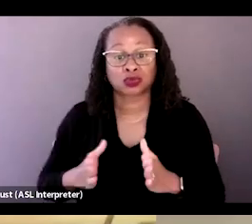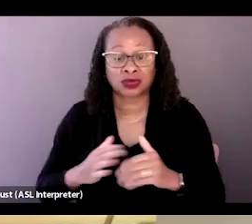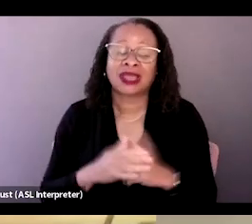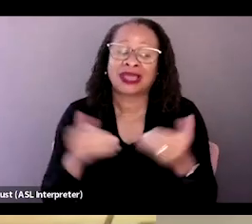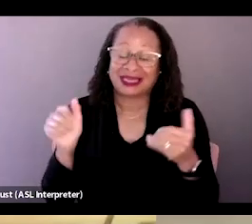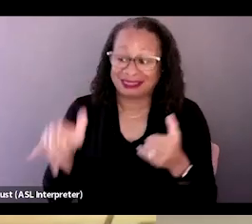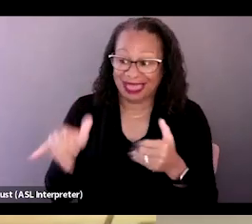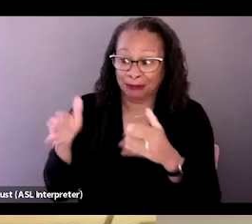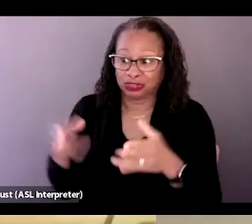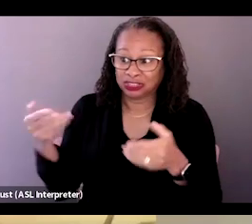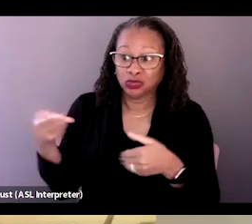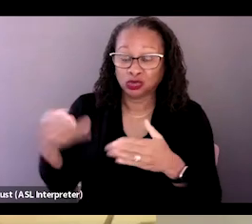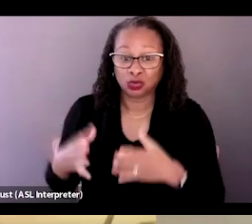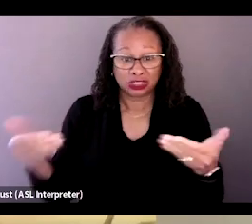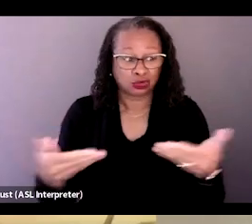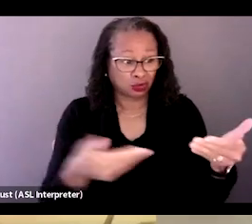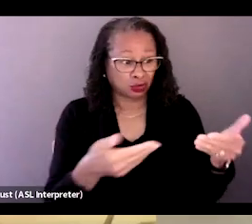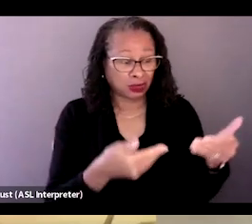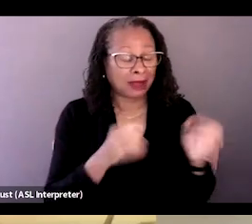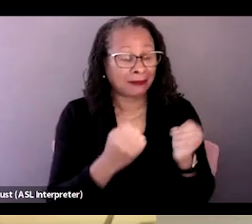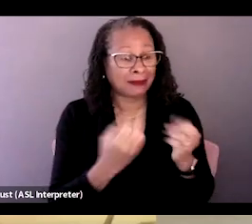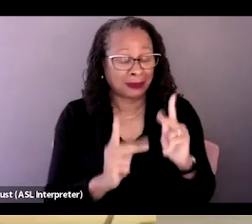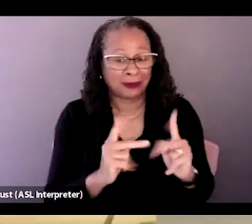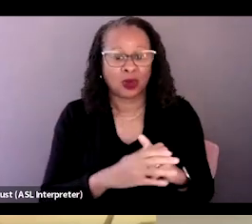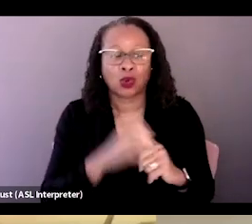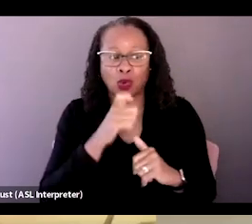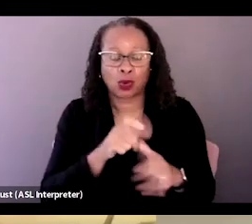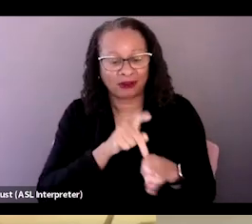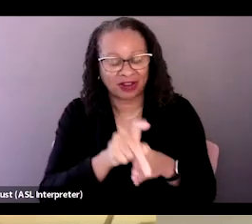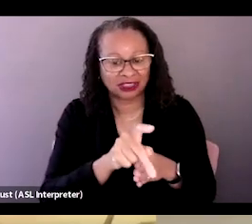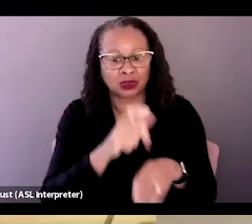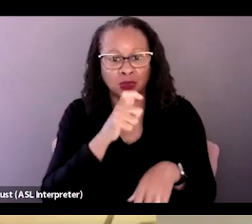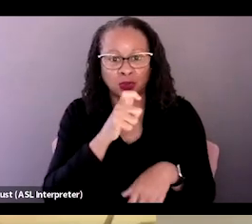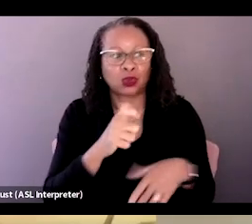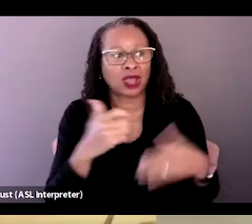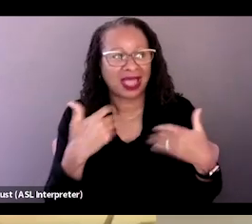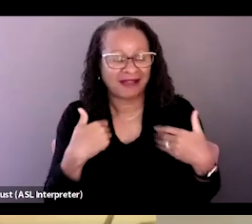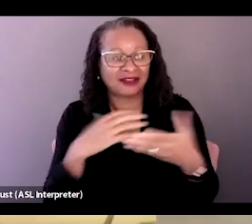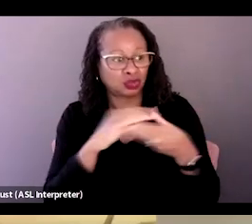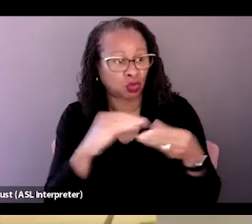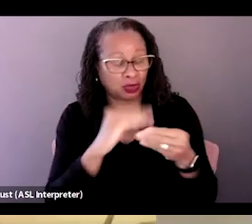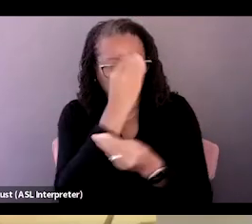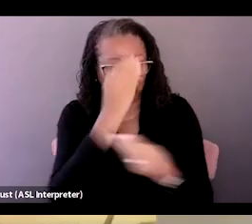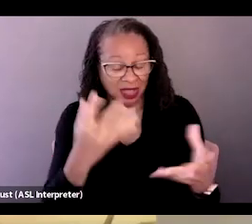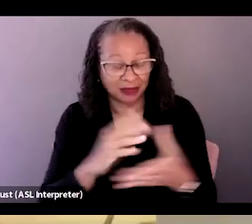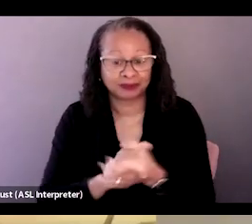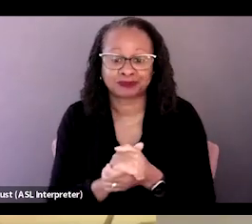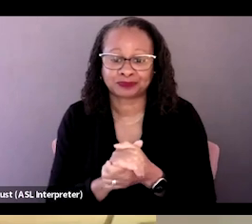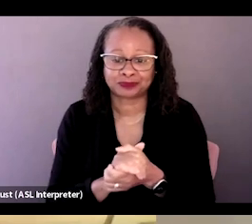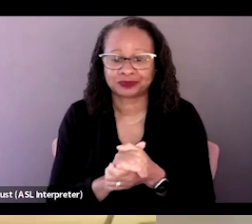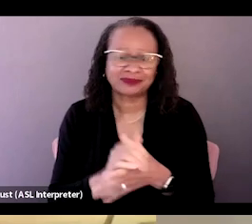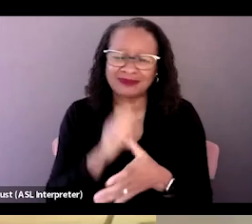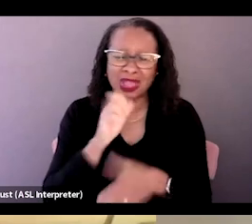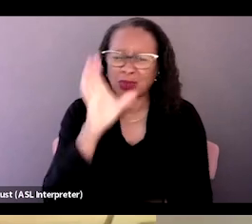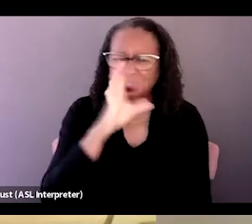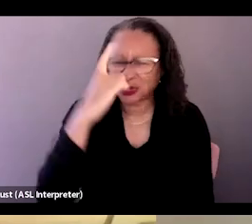were kind of professionals of the Troubles, people who had a story to tell. And I was not looking for that. So at